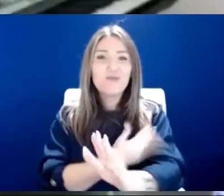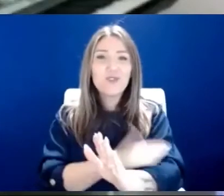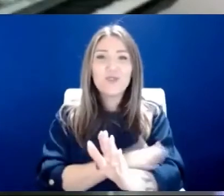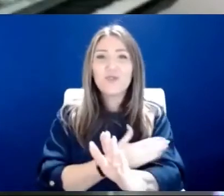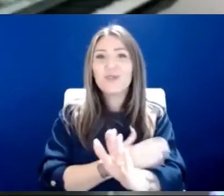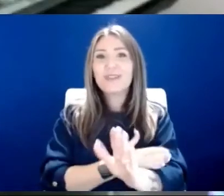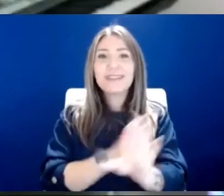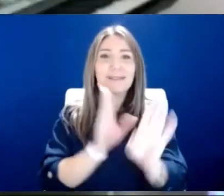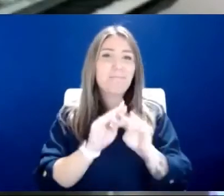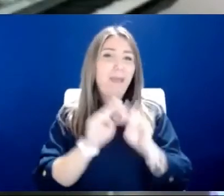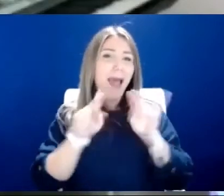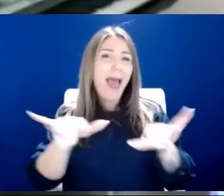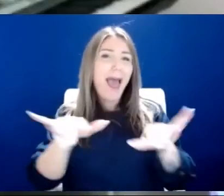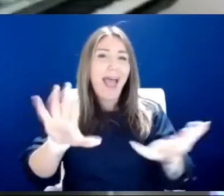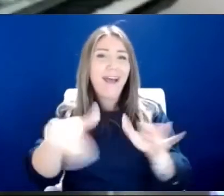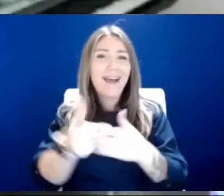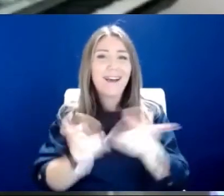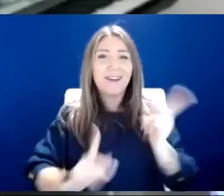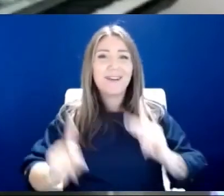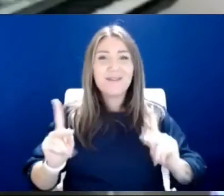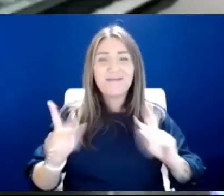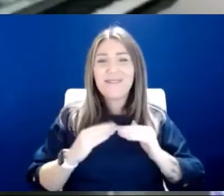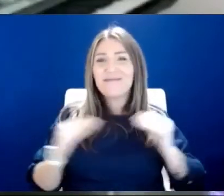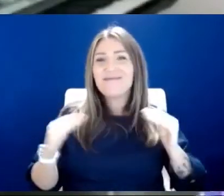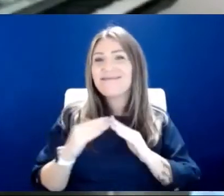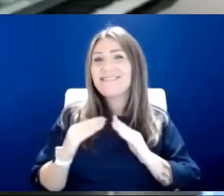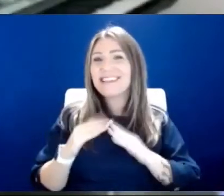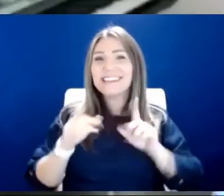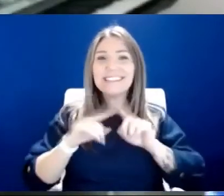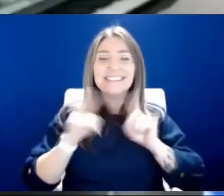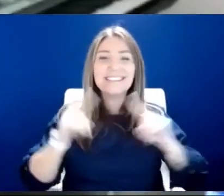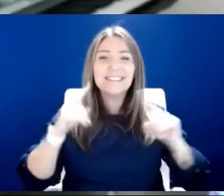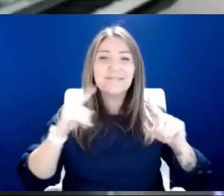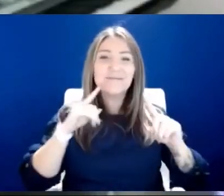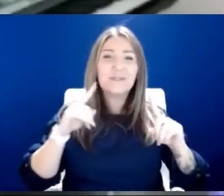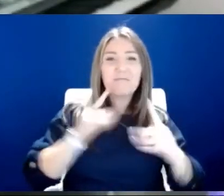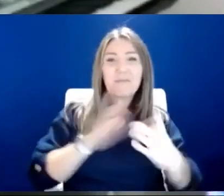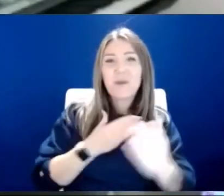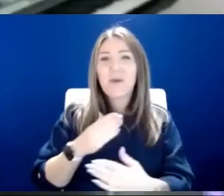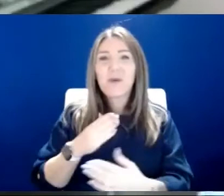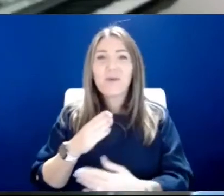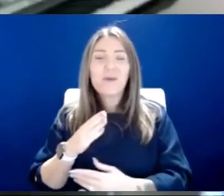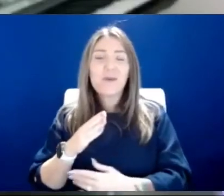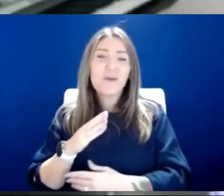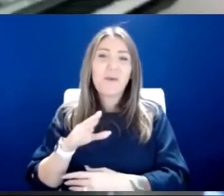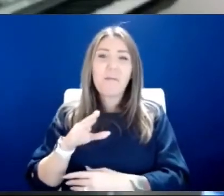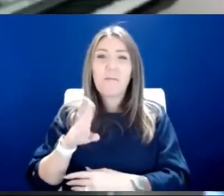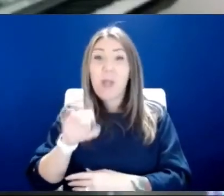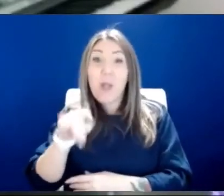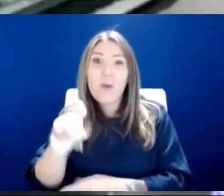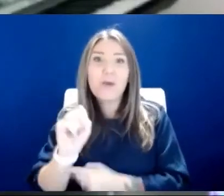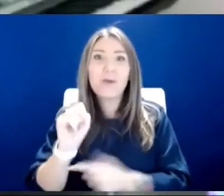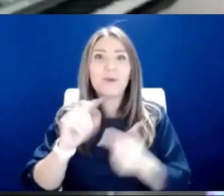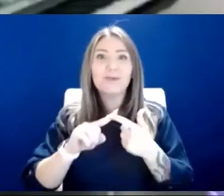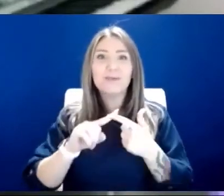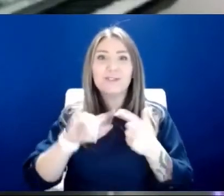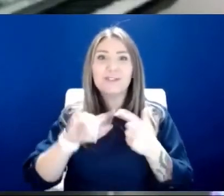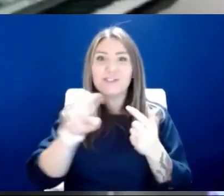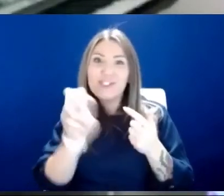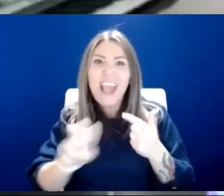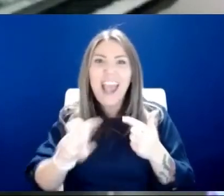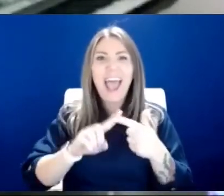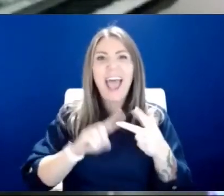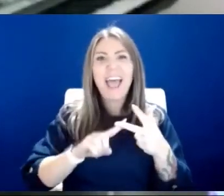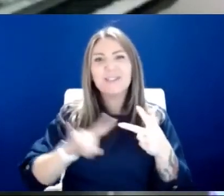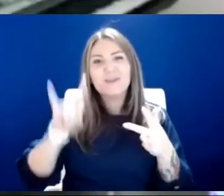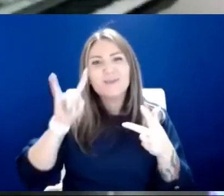on the floor with different sounds of music, you know, rhythm and blues, jazz, rock and roll,